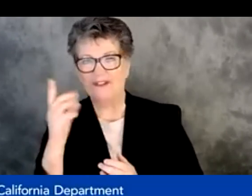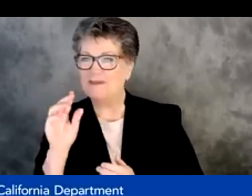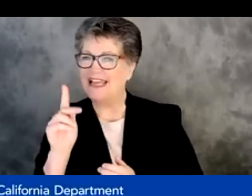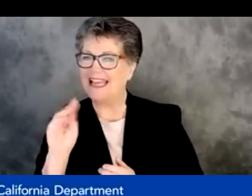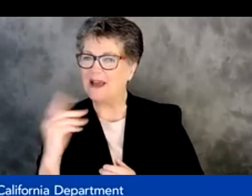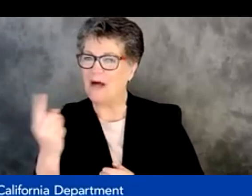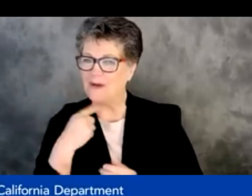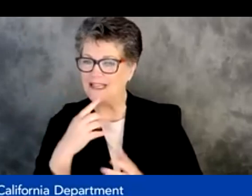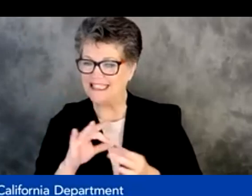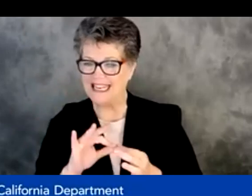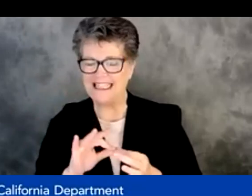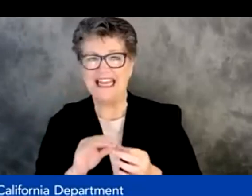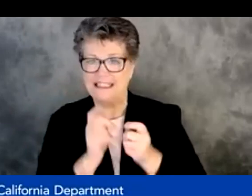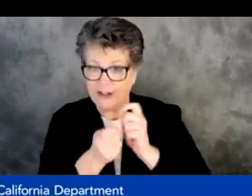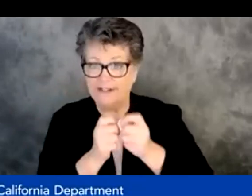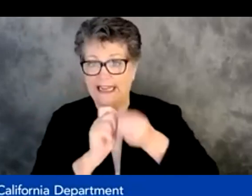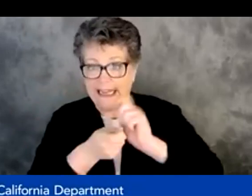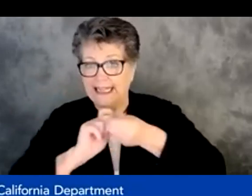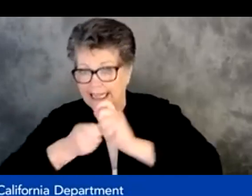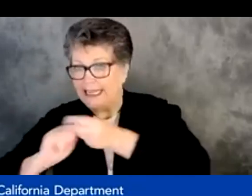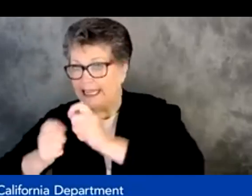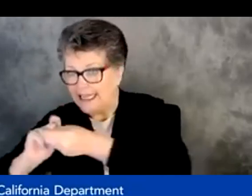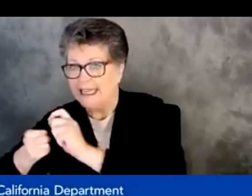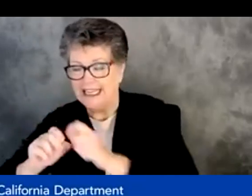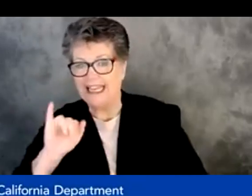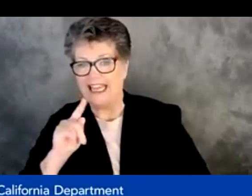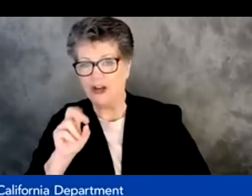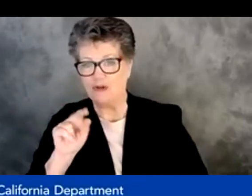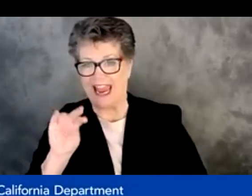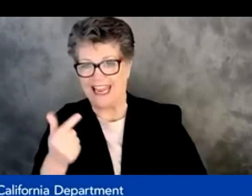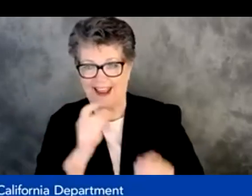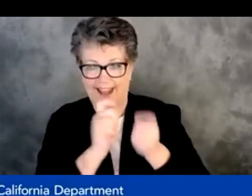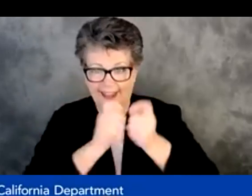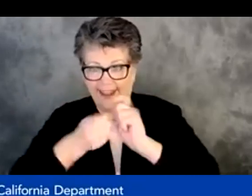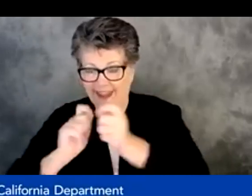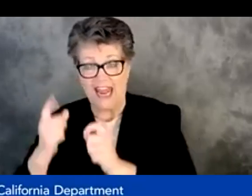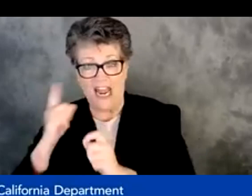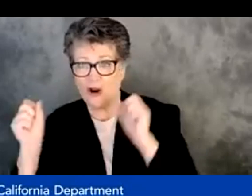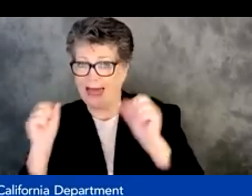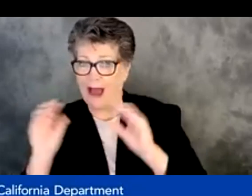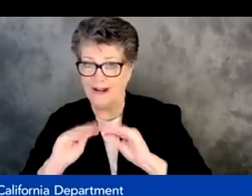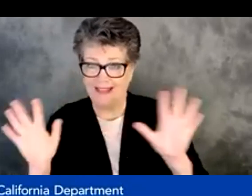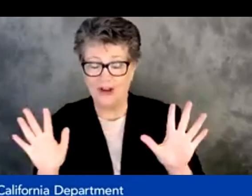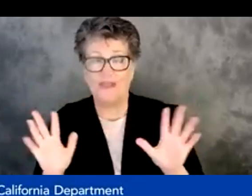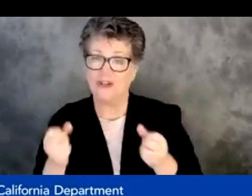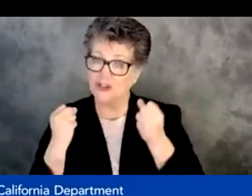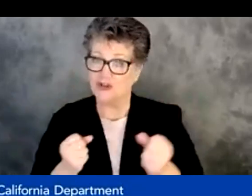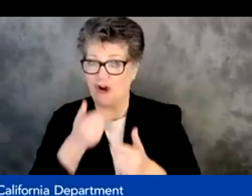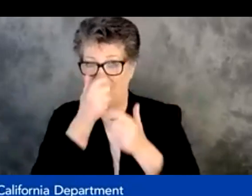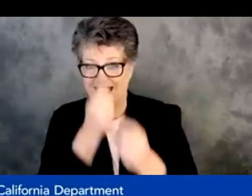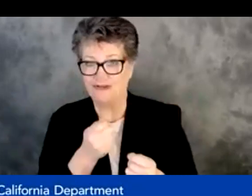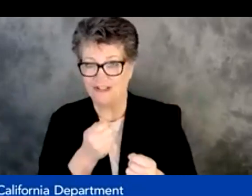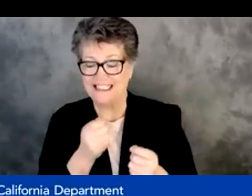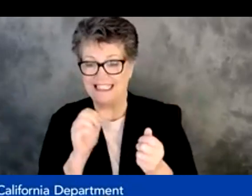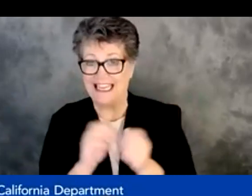it's iterative, it's iterative, it's iterative, we're iterating. And I heard loud and clear today that there's a strong interest in